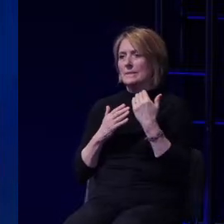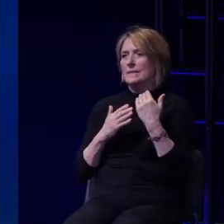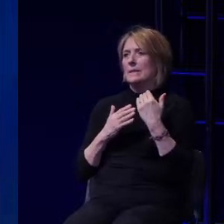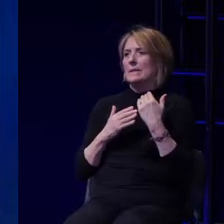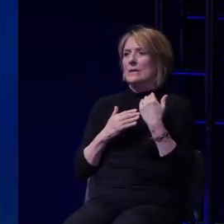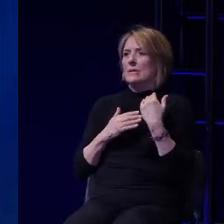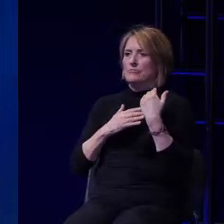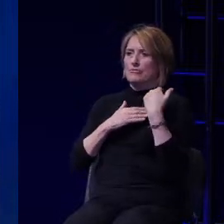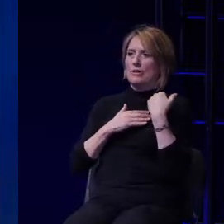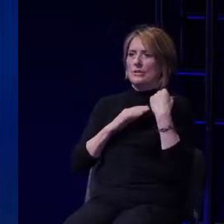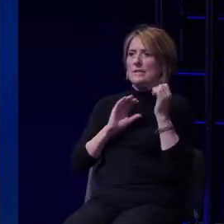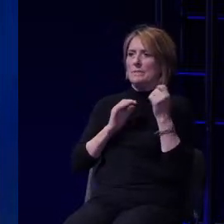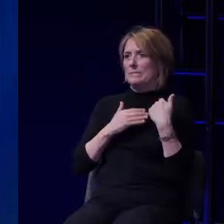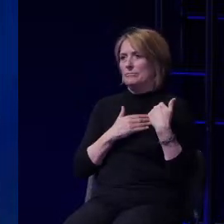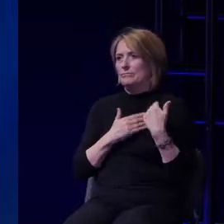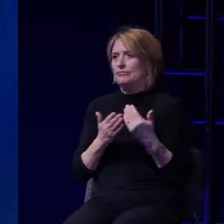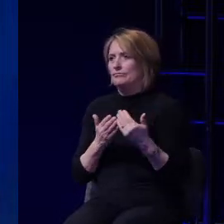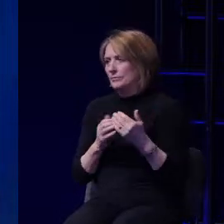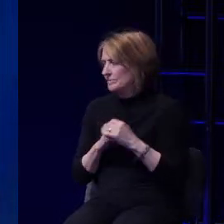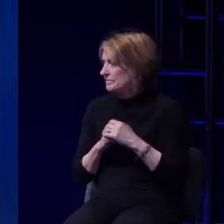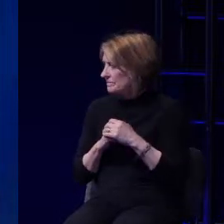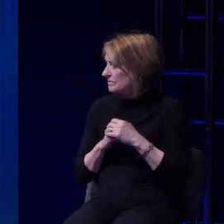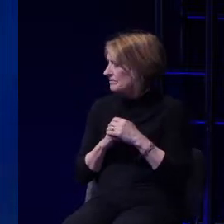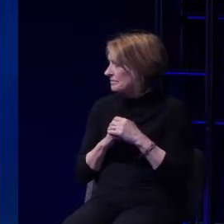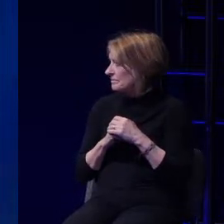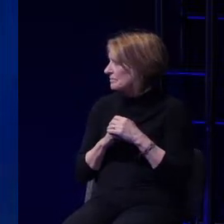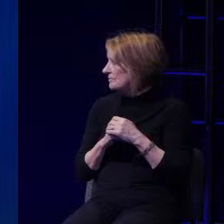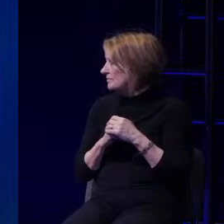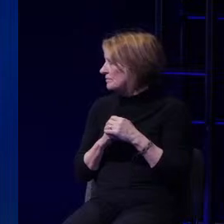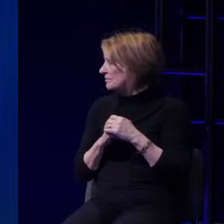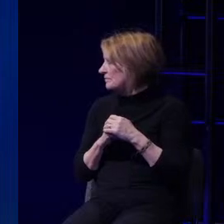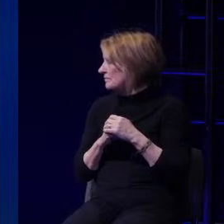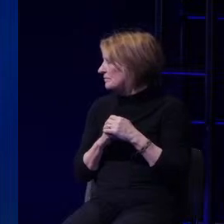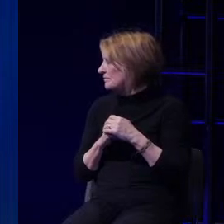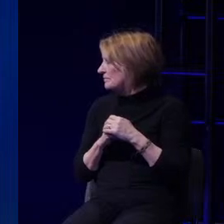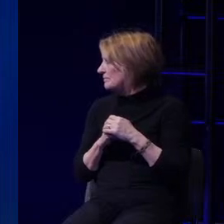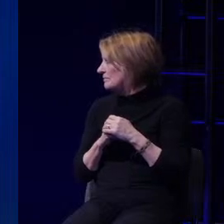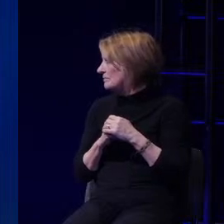to, you know, do that. I think. Yeah.